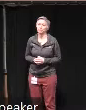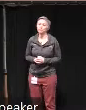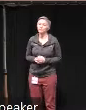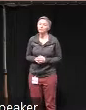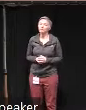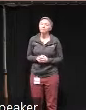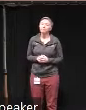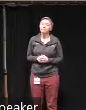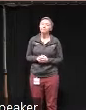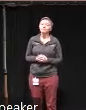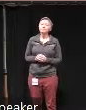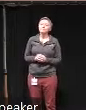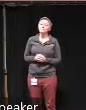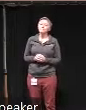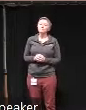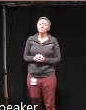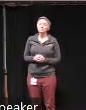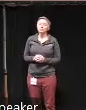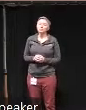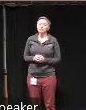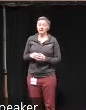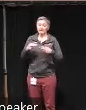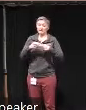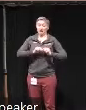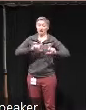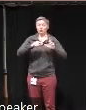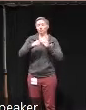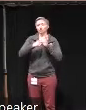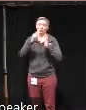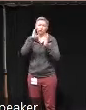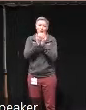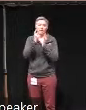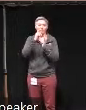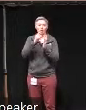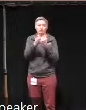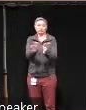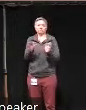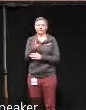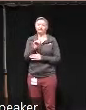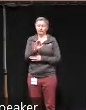Just is showing the diagram for our overall faculty